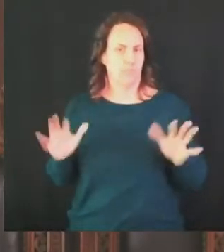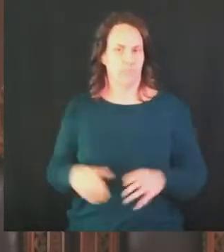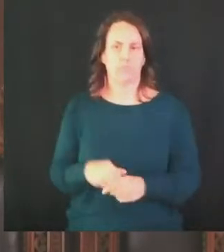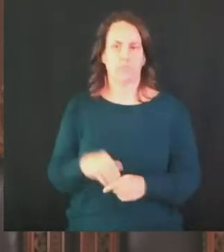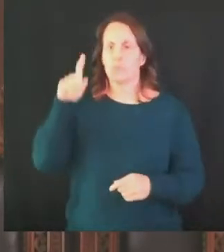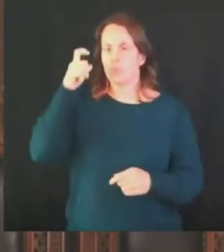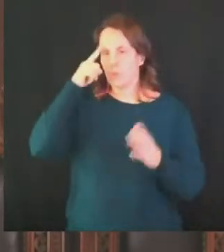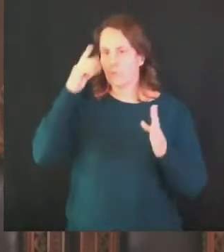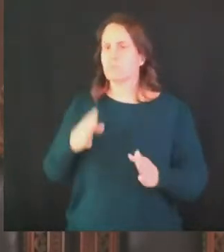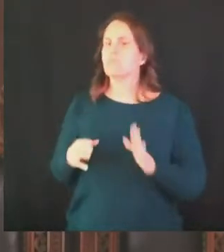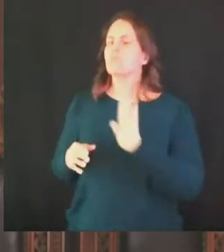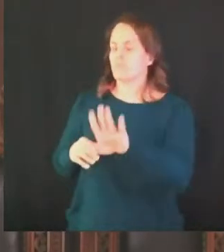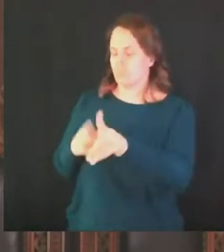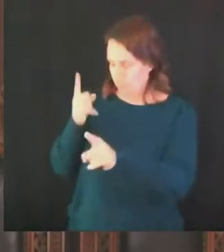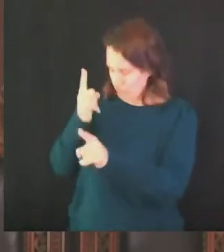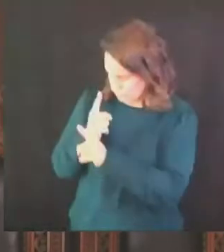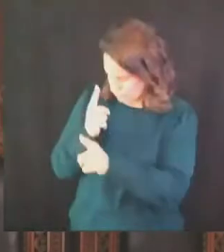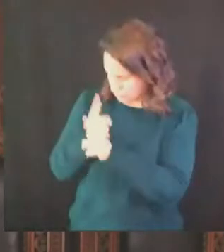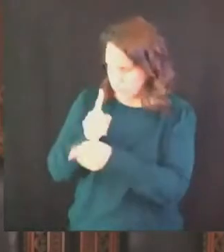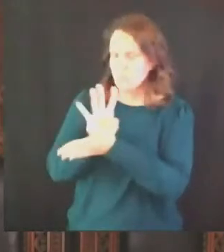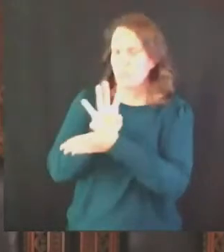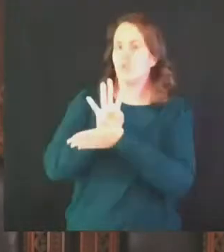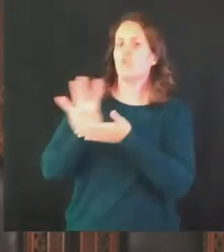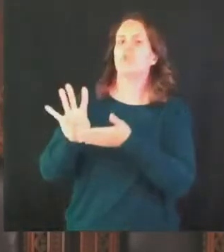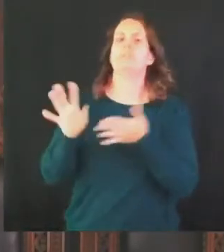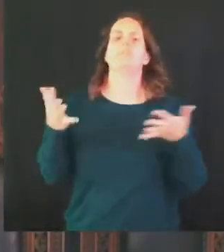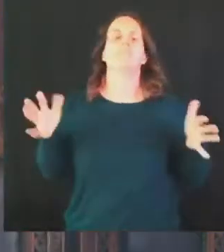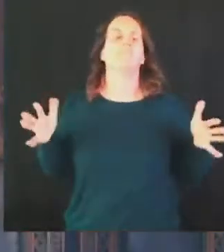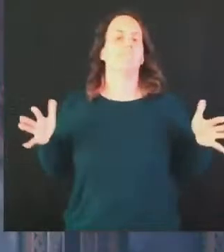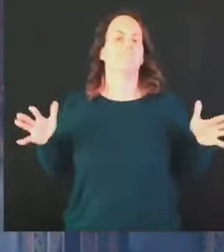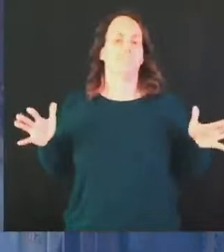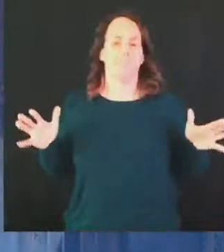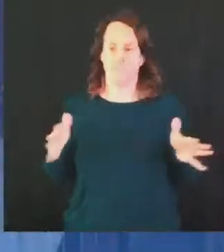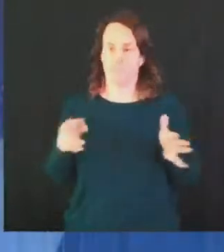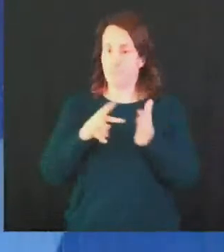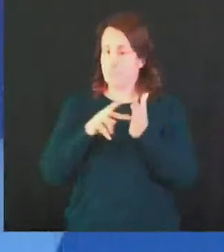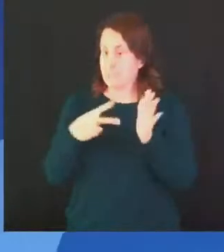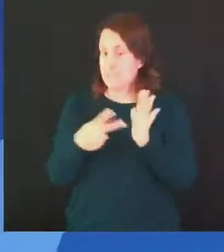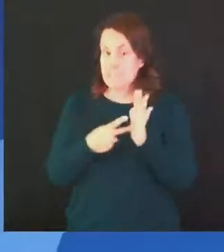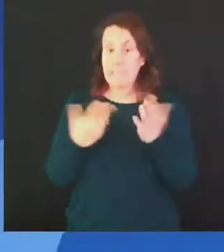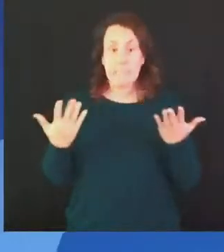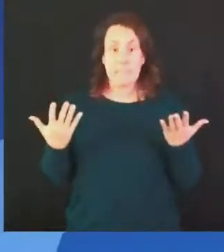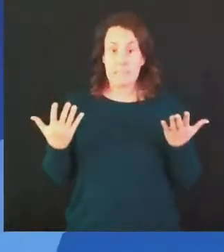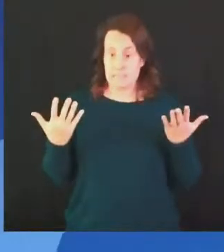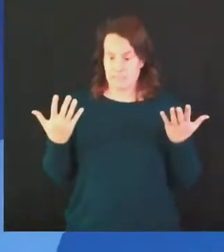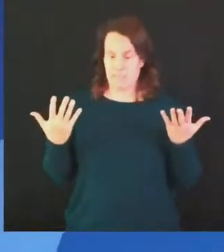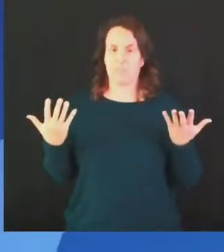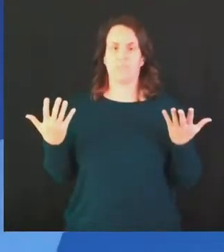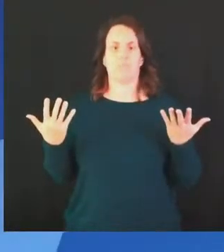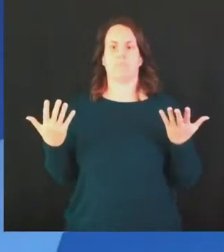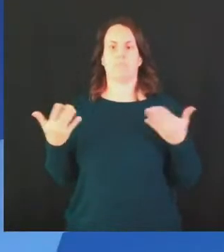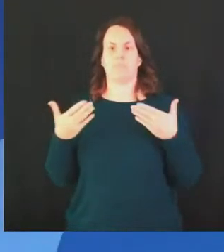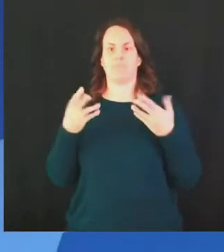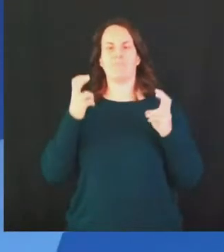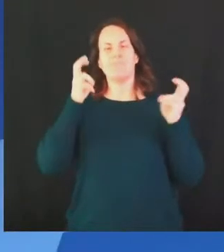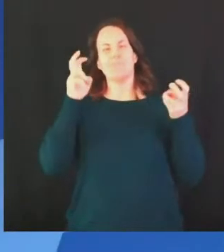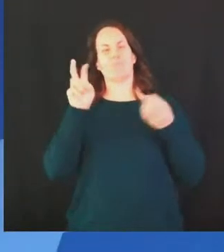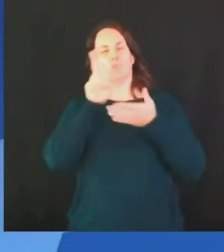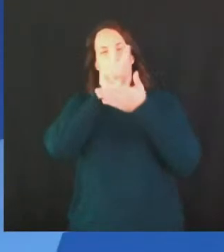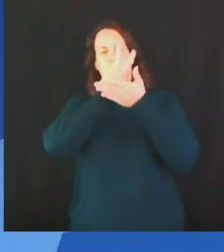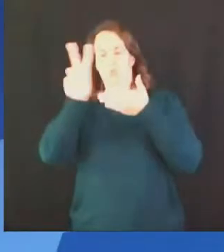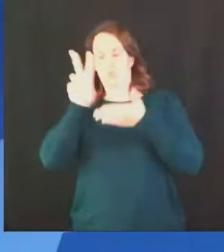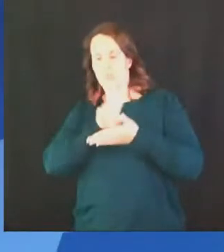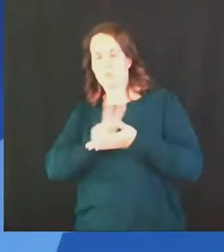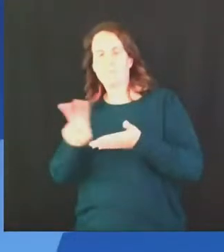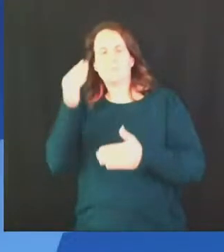28 days or 30 days. Thank you, Rob. Now to Katie Anderson from WBAY-TV in Green